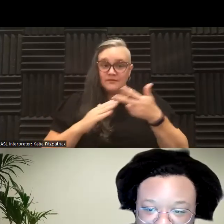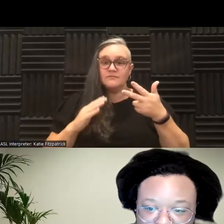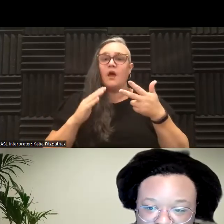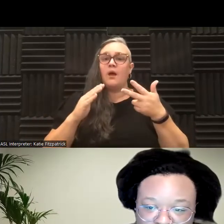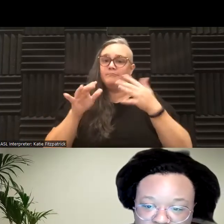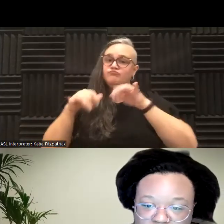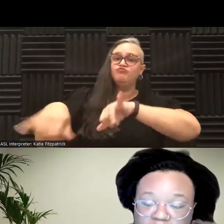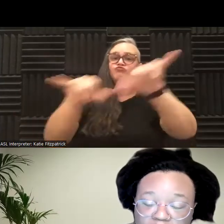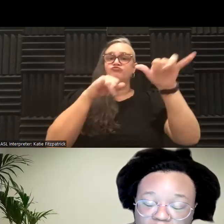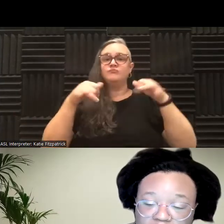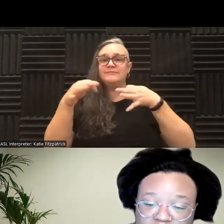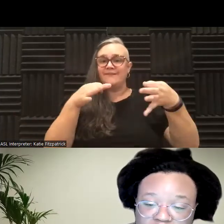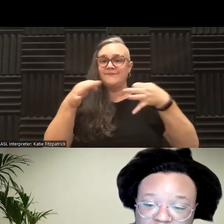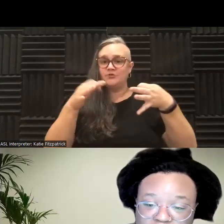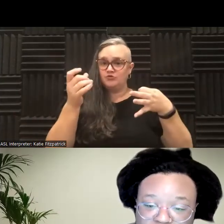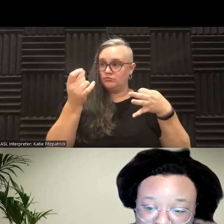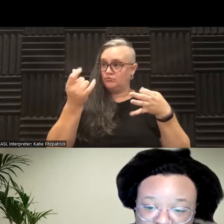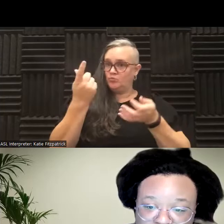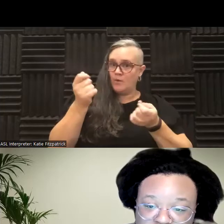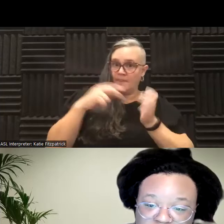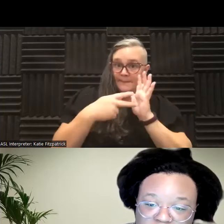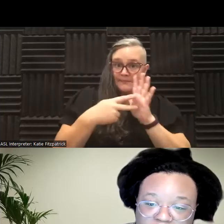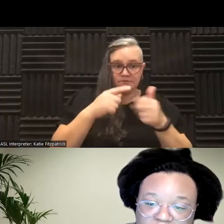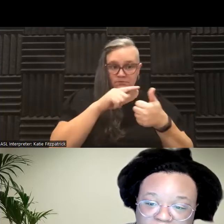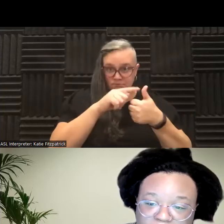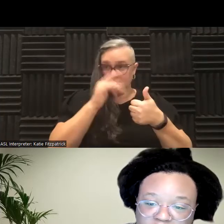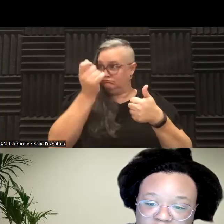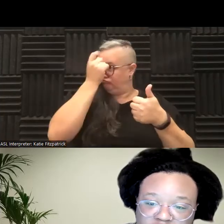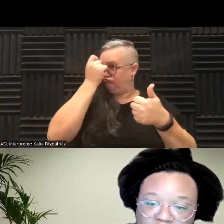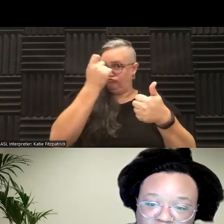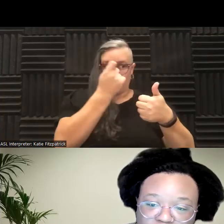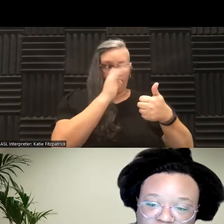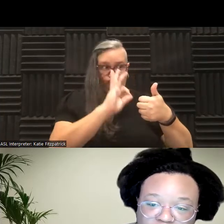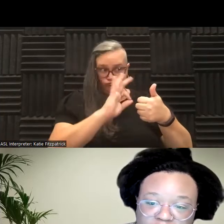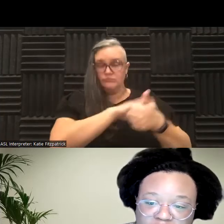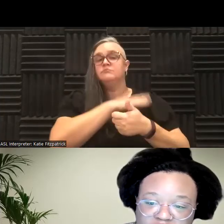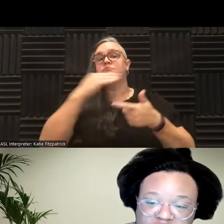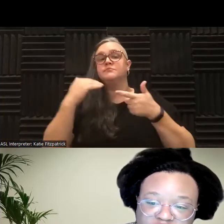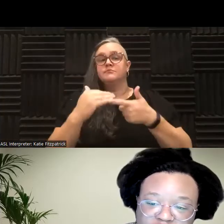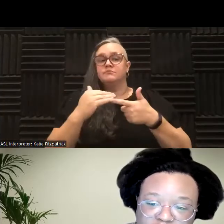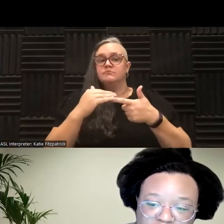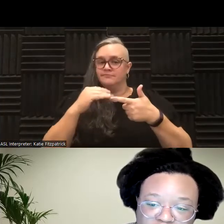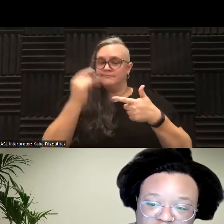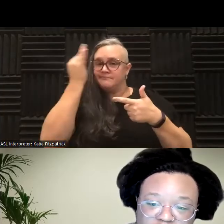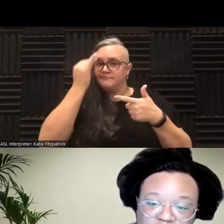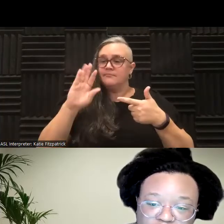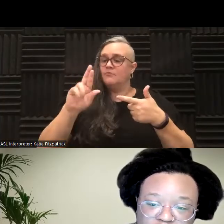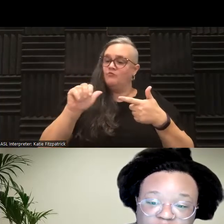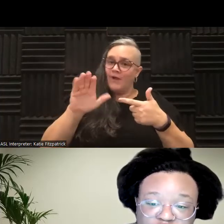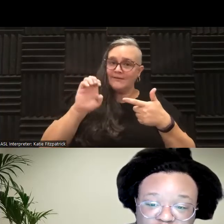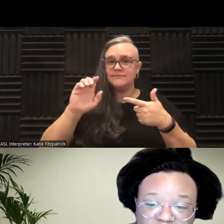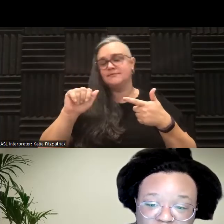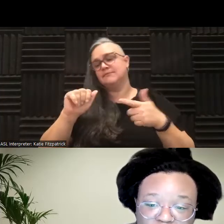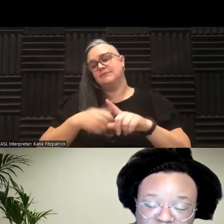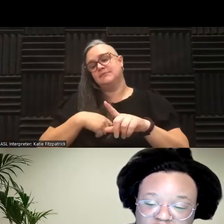definitions so that we are all on the same page. Talk about the impacts of race and bias on birthing